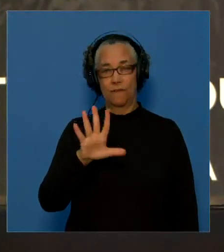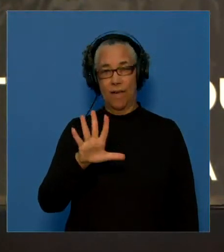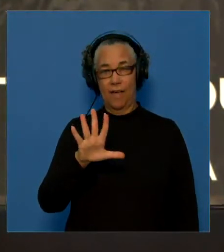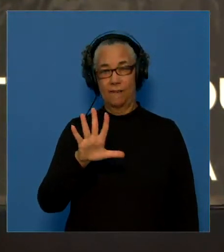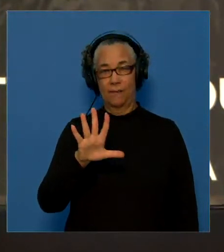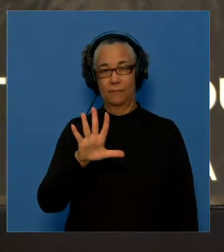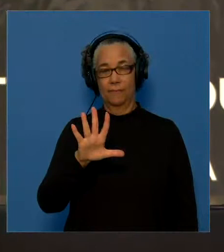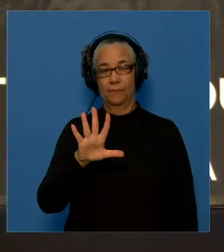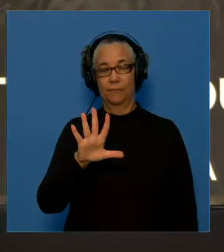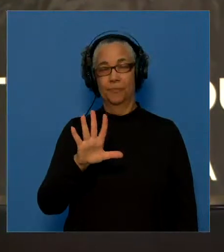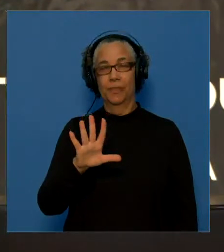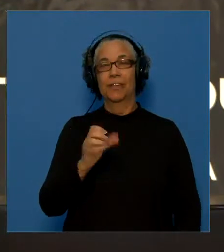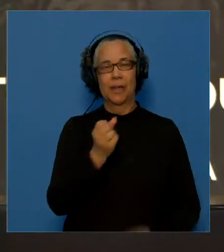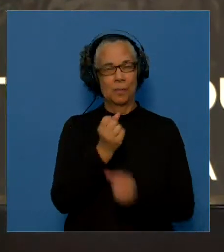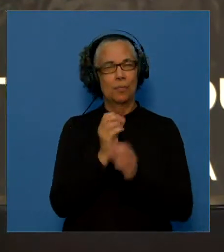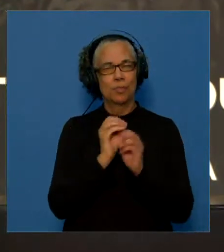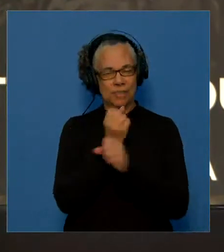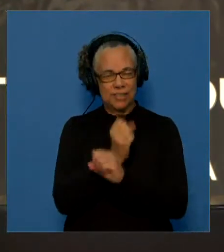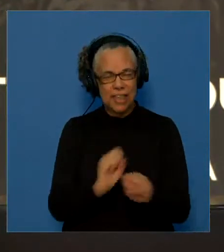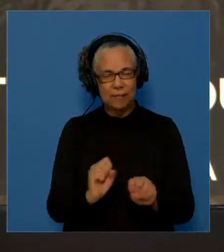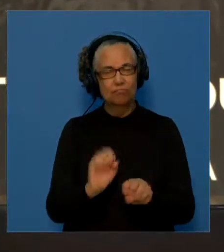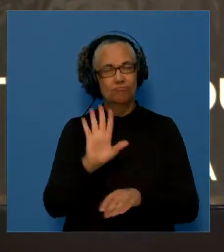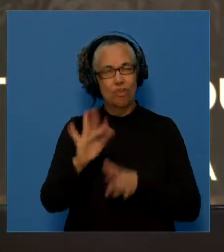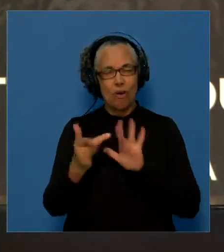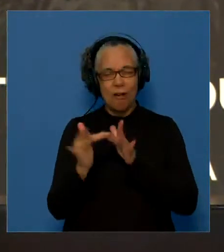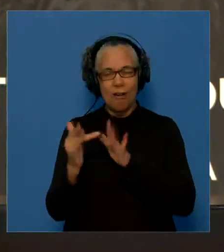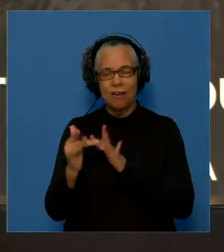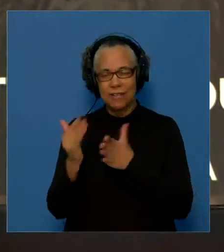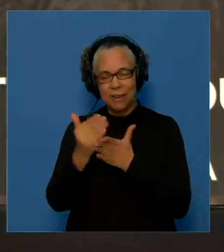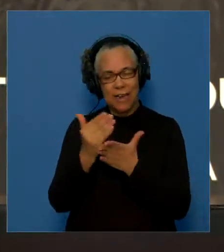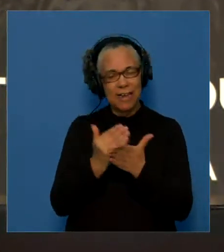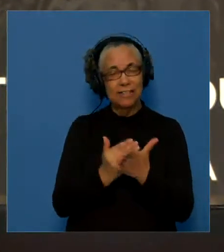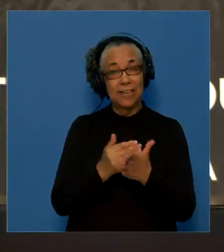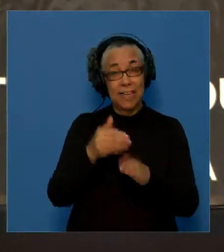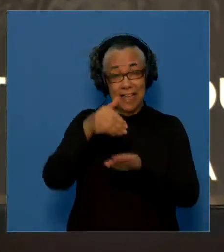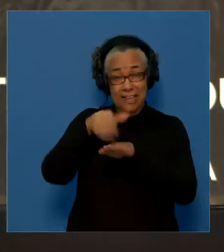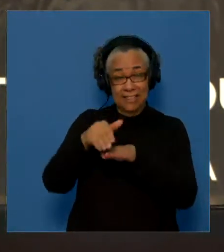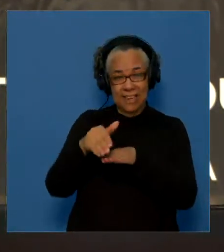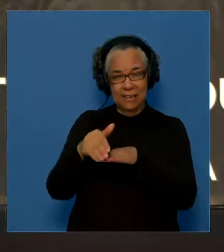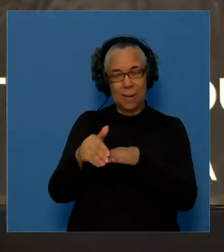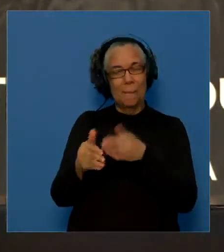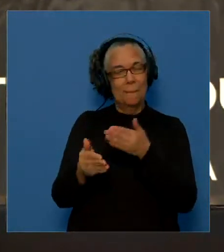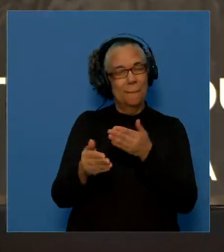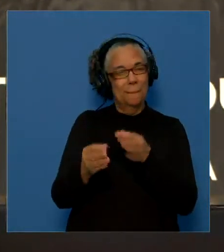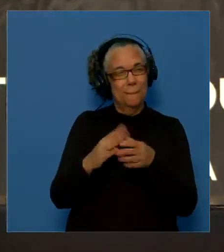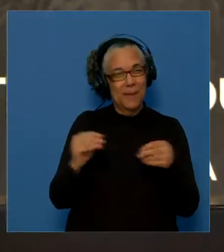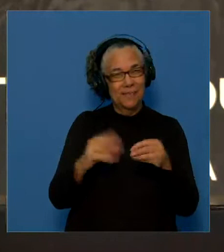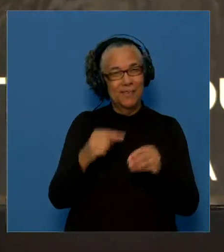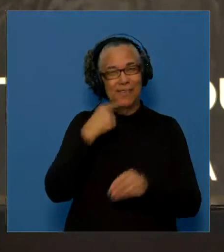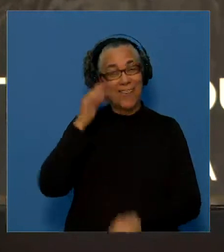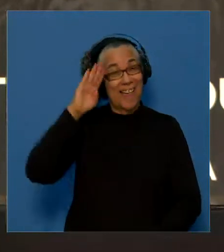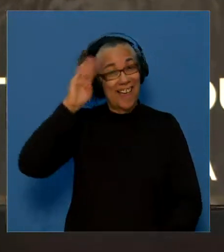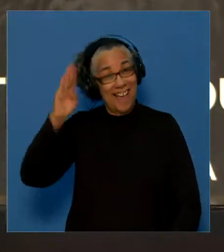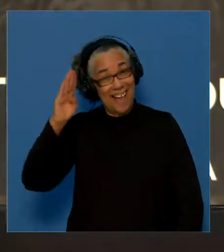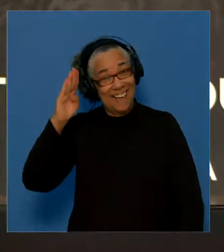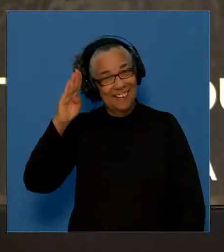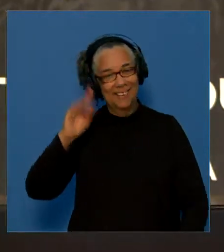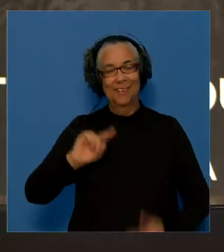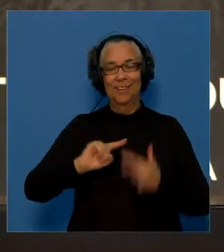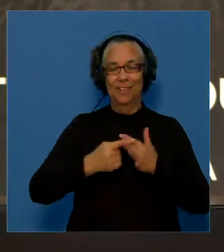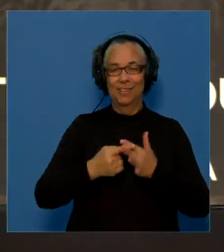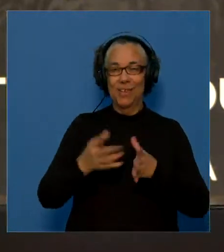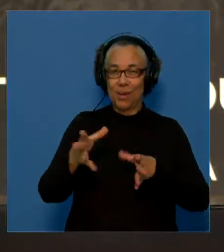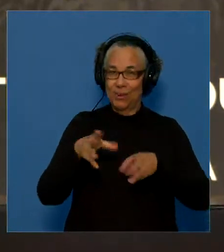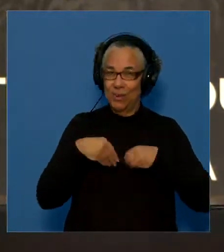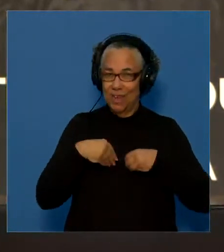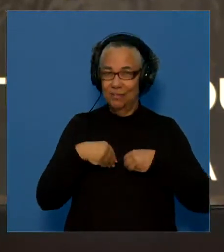504-6045. Save it to your contacts and send a simple message that says hi, and you will begin to receive